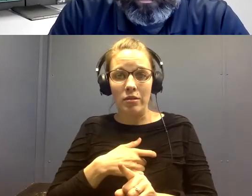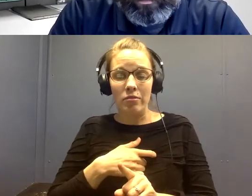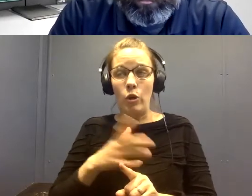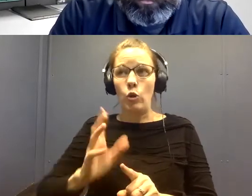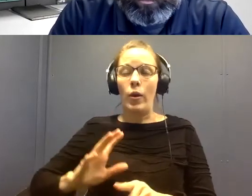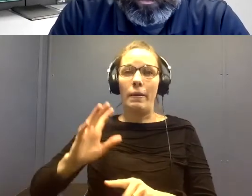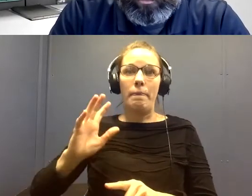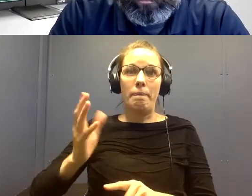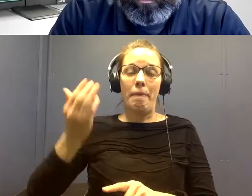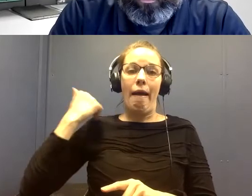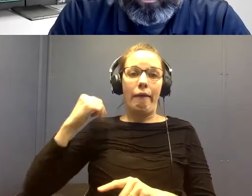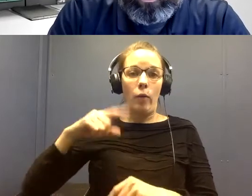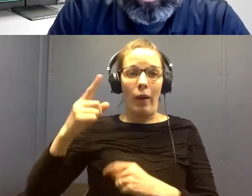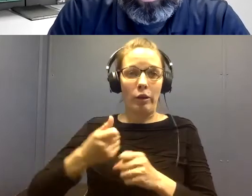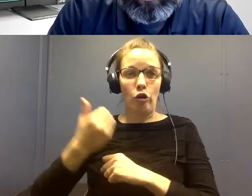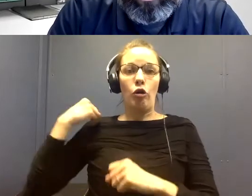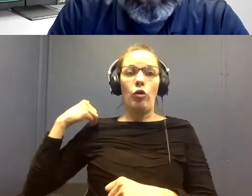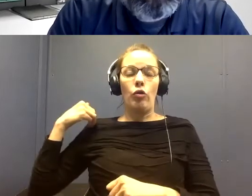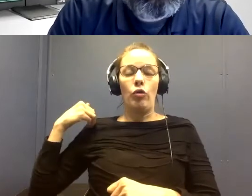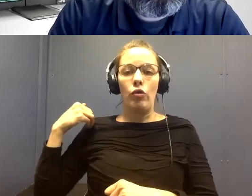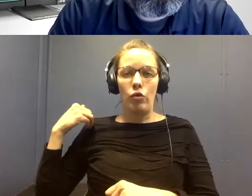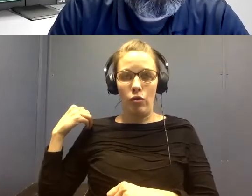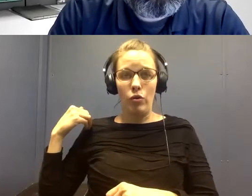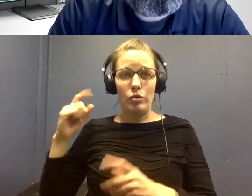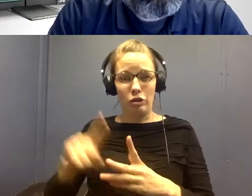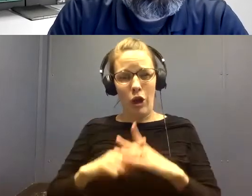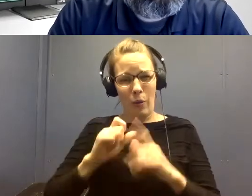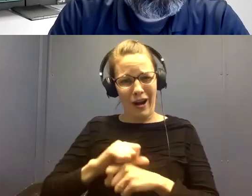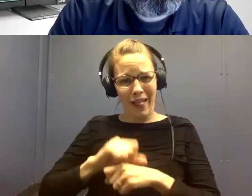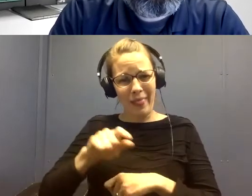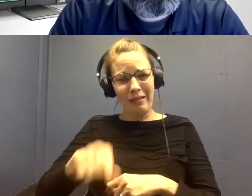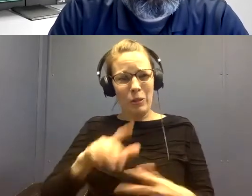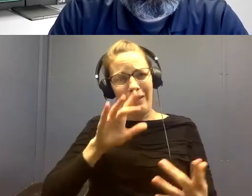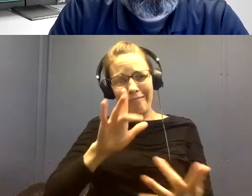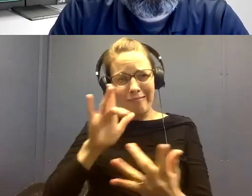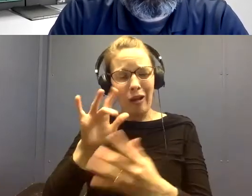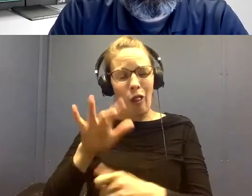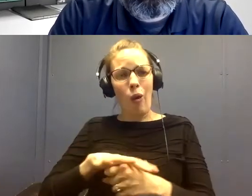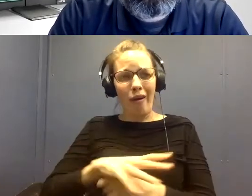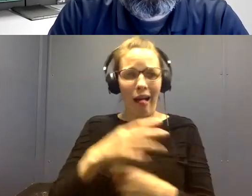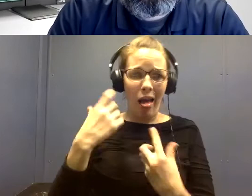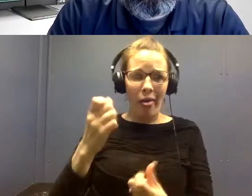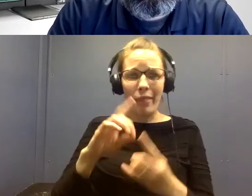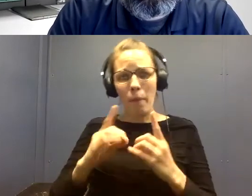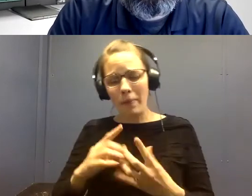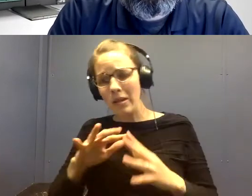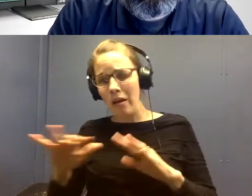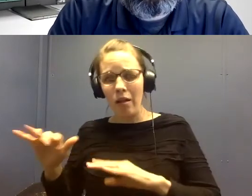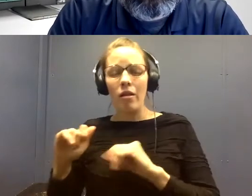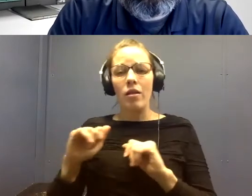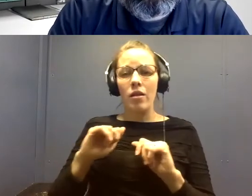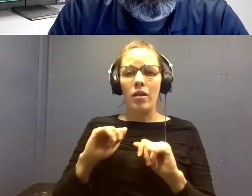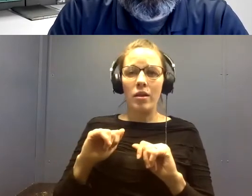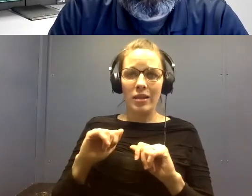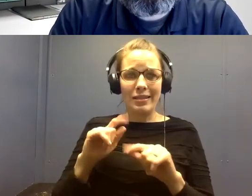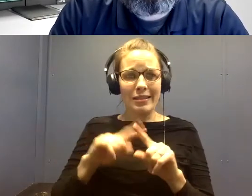back over a year ago. As we started working on this, we were reaching out to local health departments in the community, in